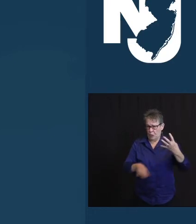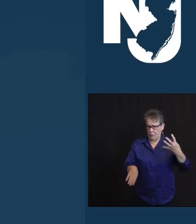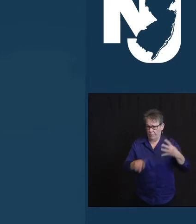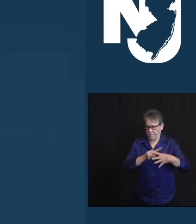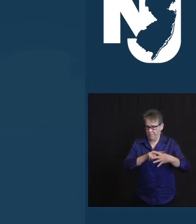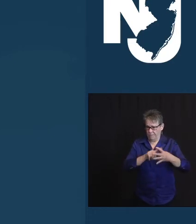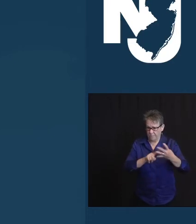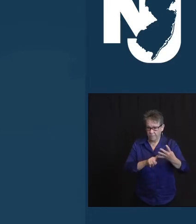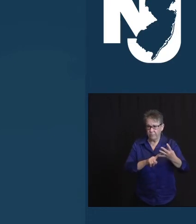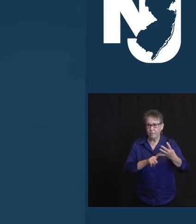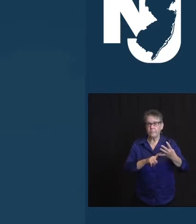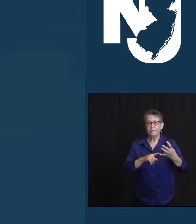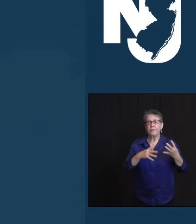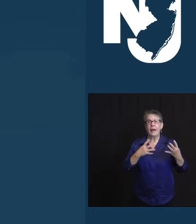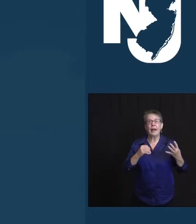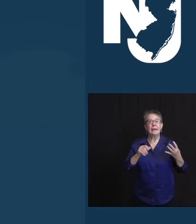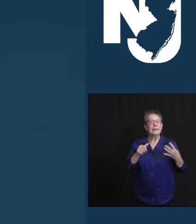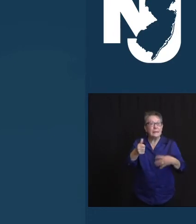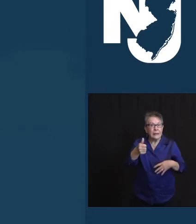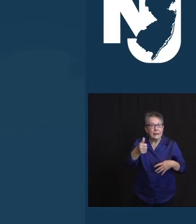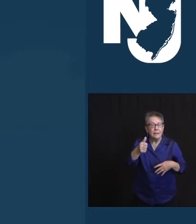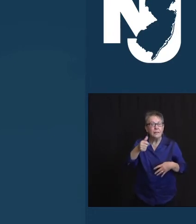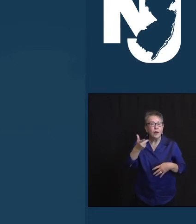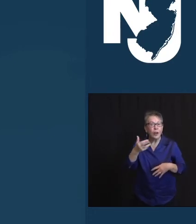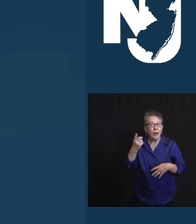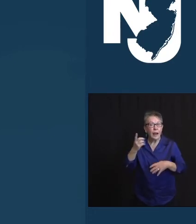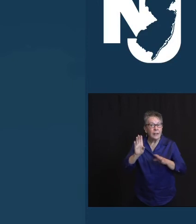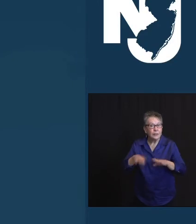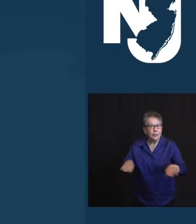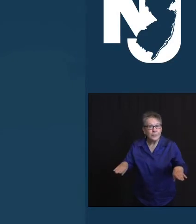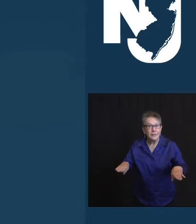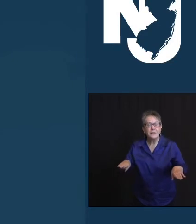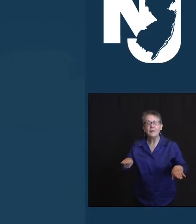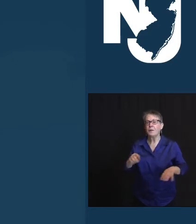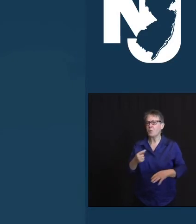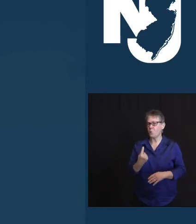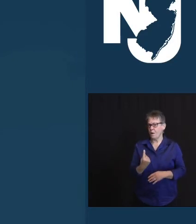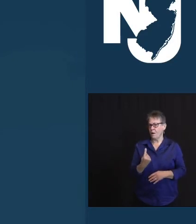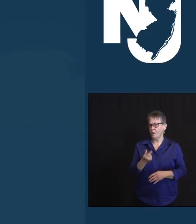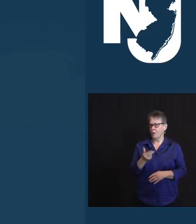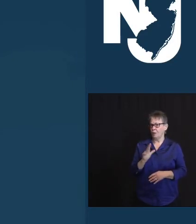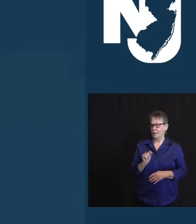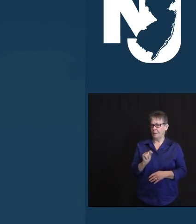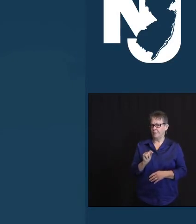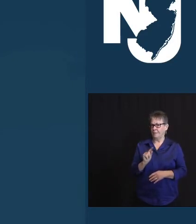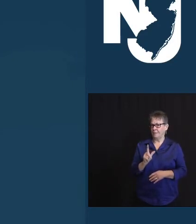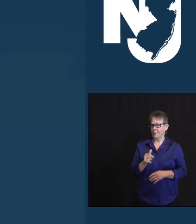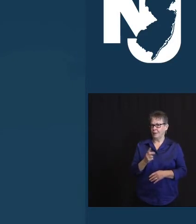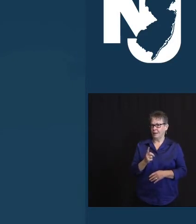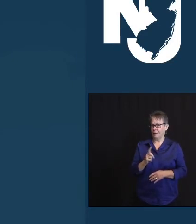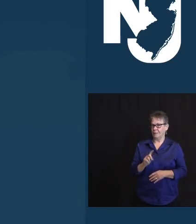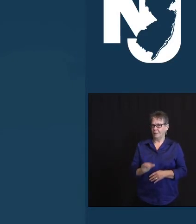10 cherished grandchildren and 1 great-granddaughter. Rick spent his life bringing enjoyment to